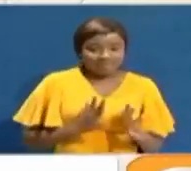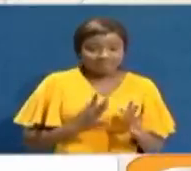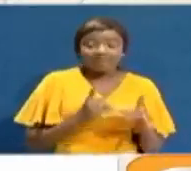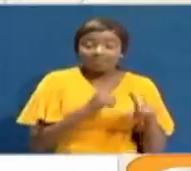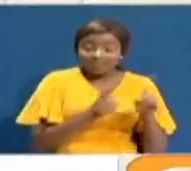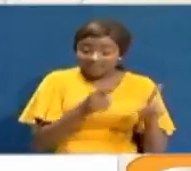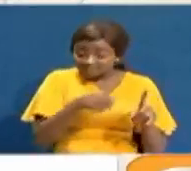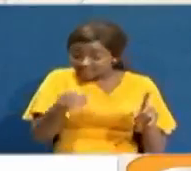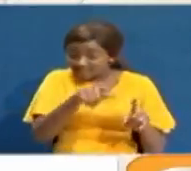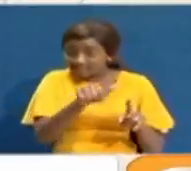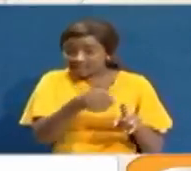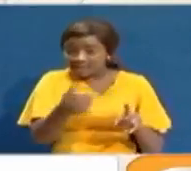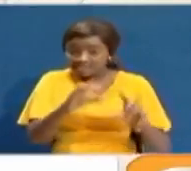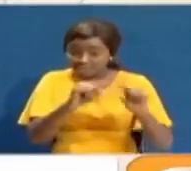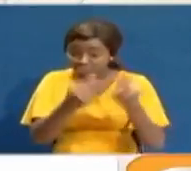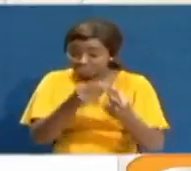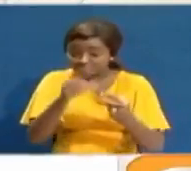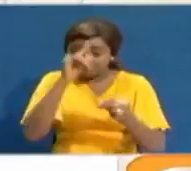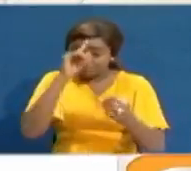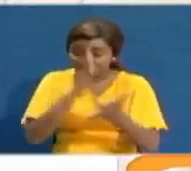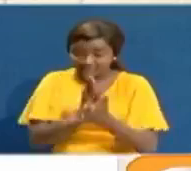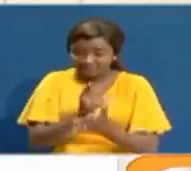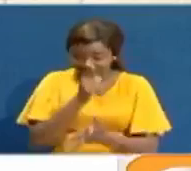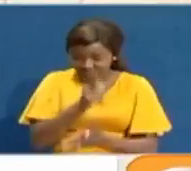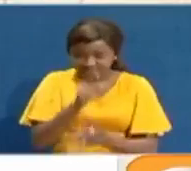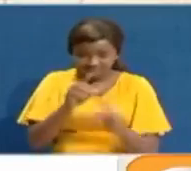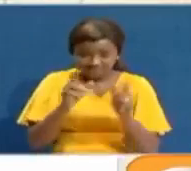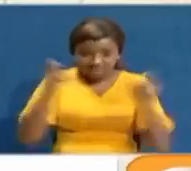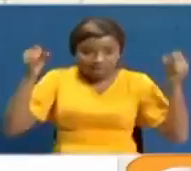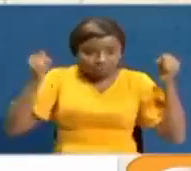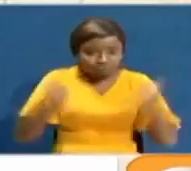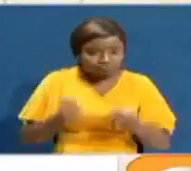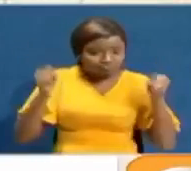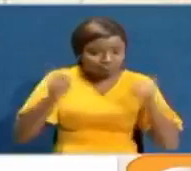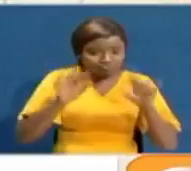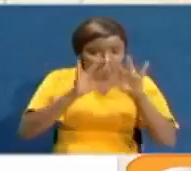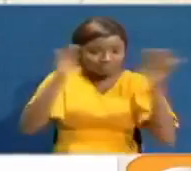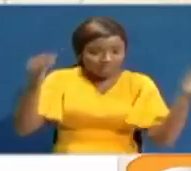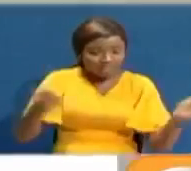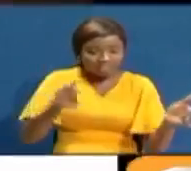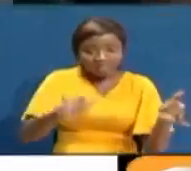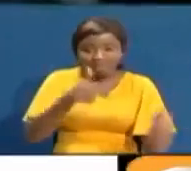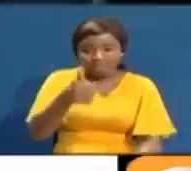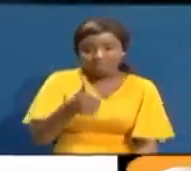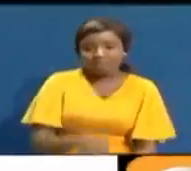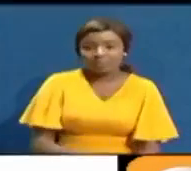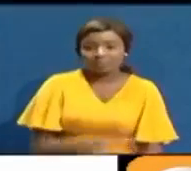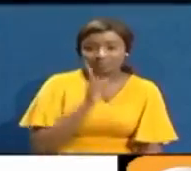believe the right investment could be the game-changer. Bernard Ndong has more.